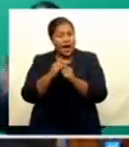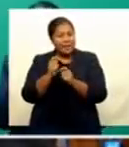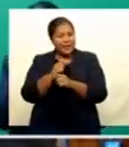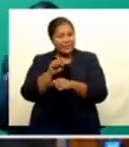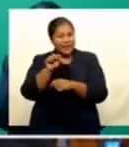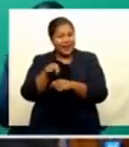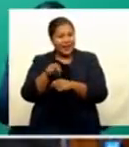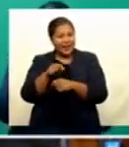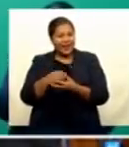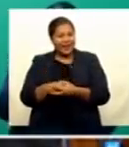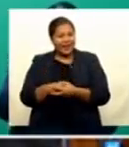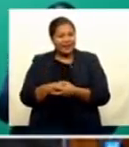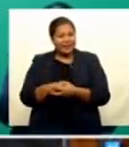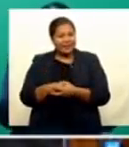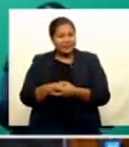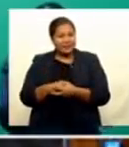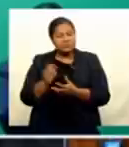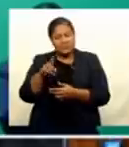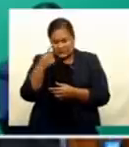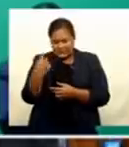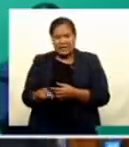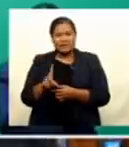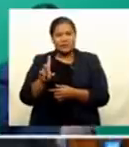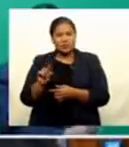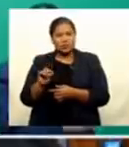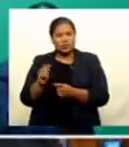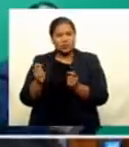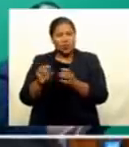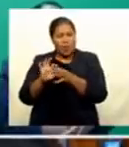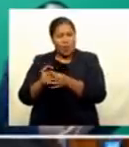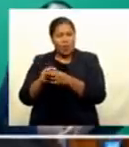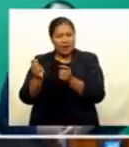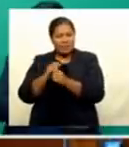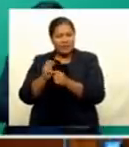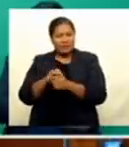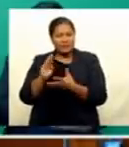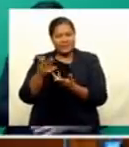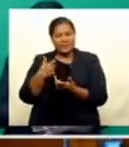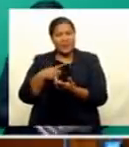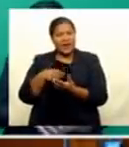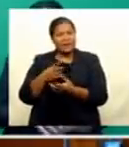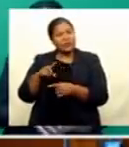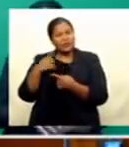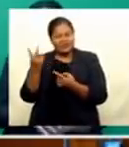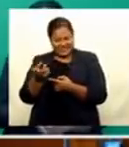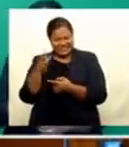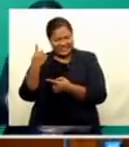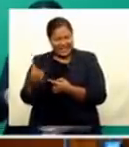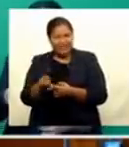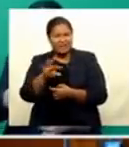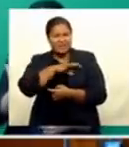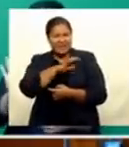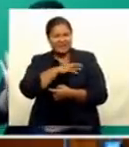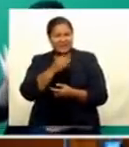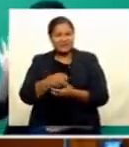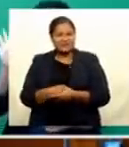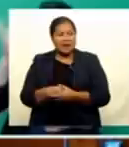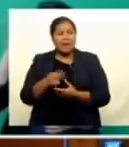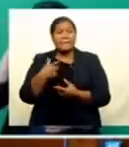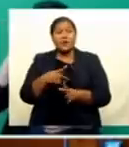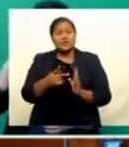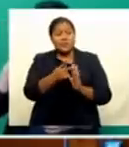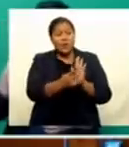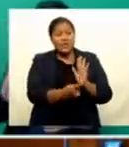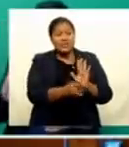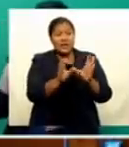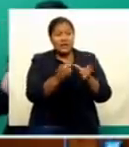which it initiates itself to give itself more advantages. there was a political party. Their